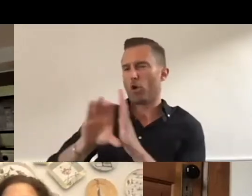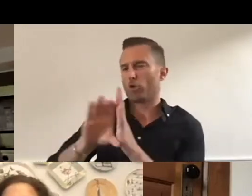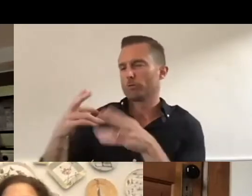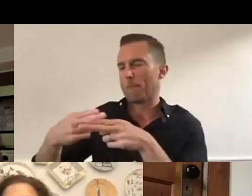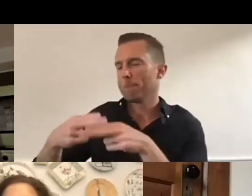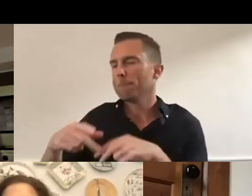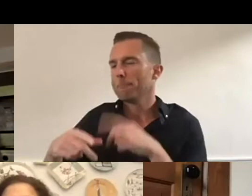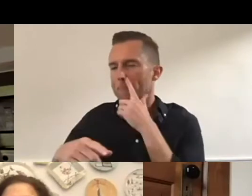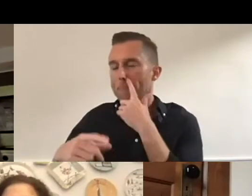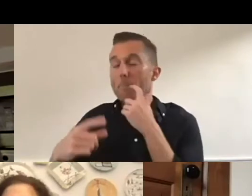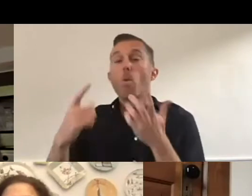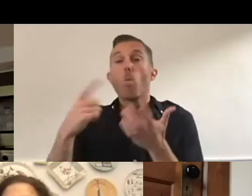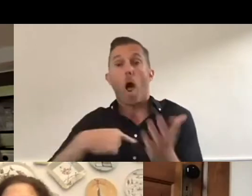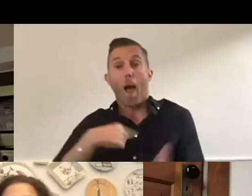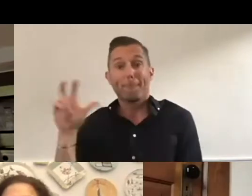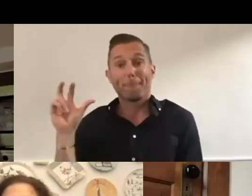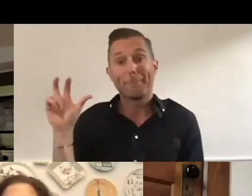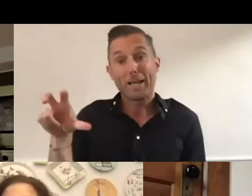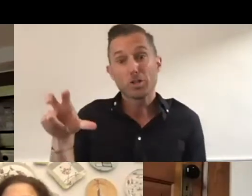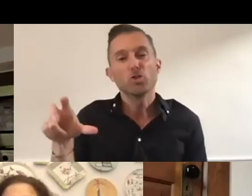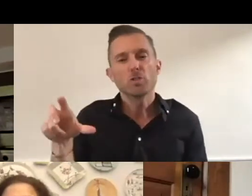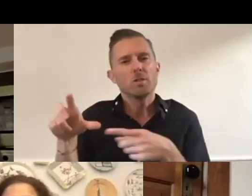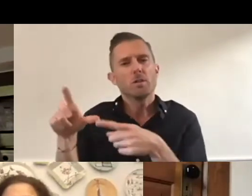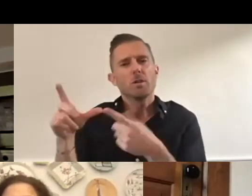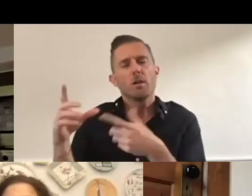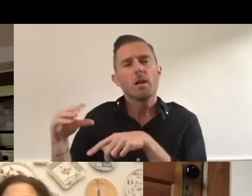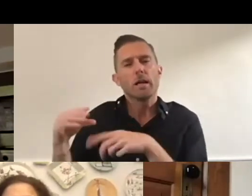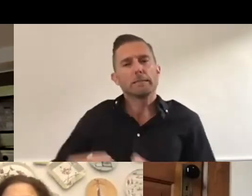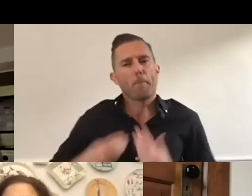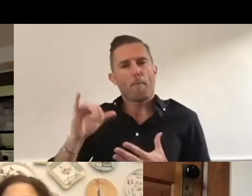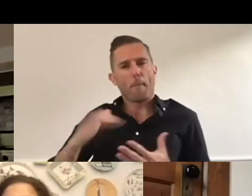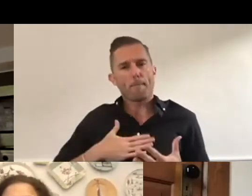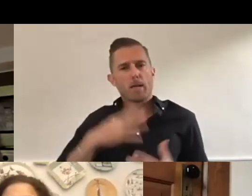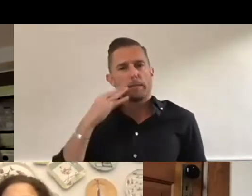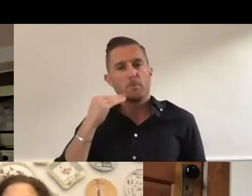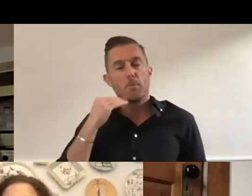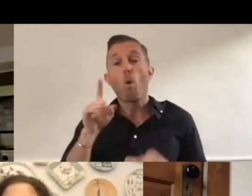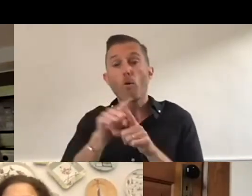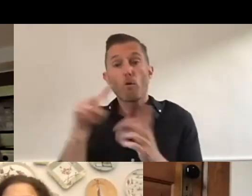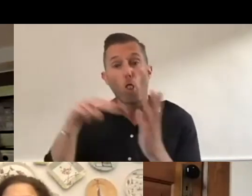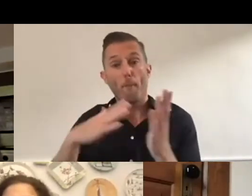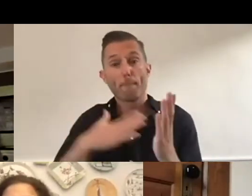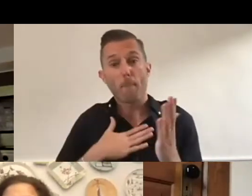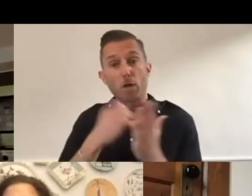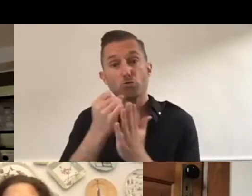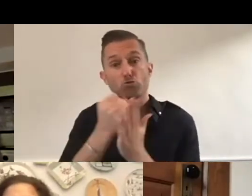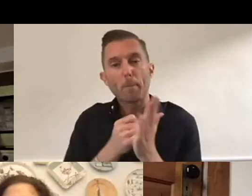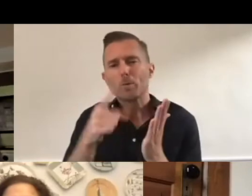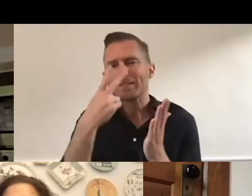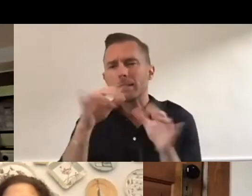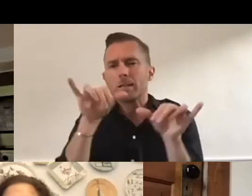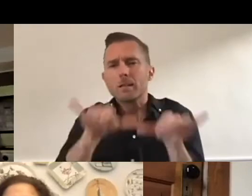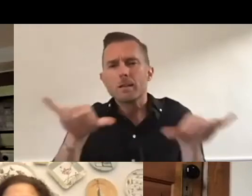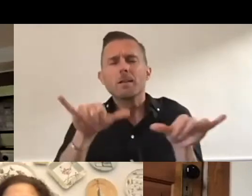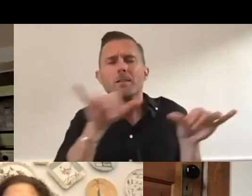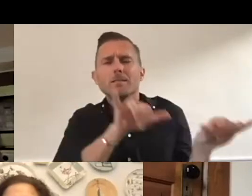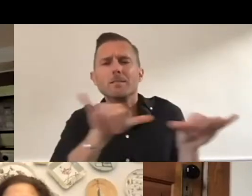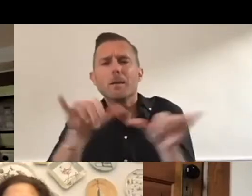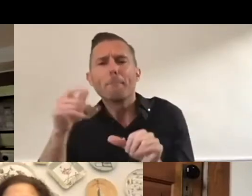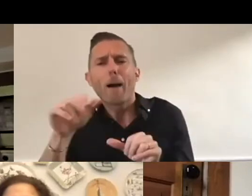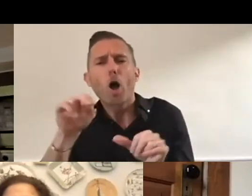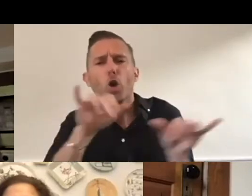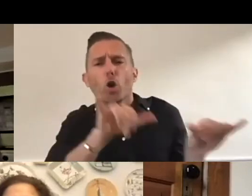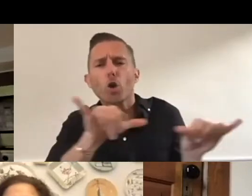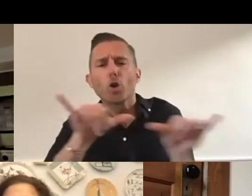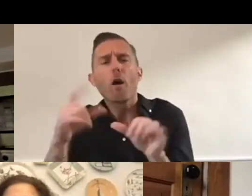is influenced by that. I also, if you look at my body of scripts, you'll see a pattern. There's almost always either